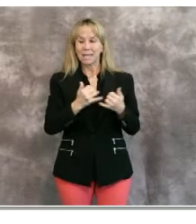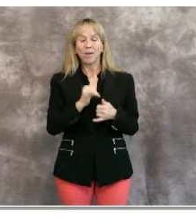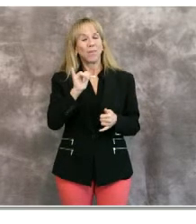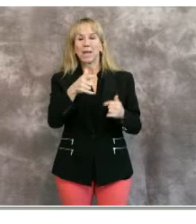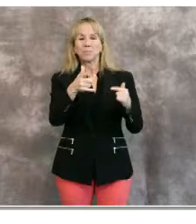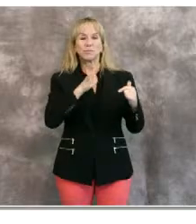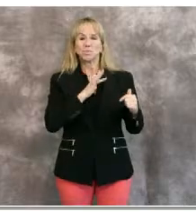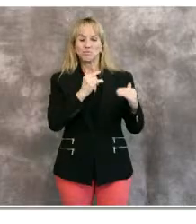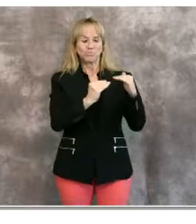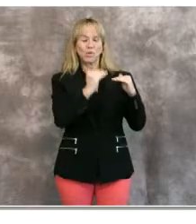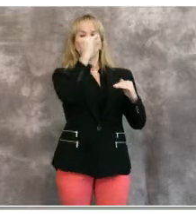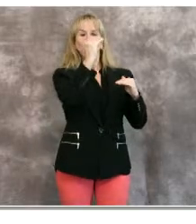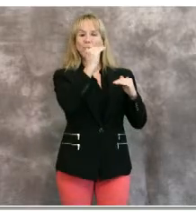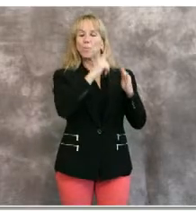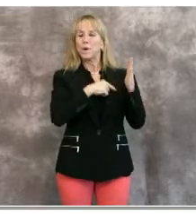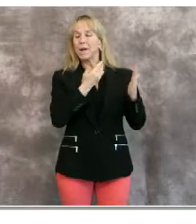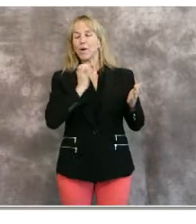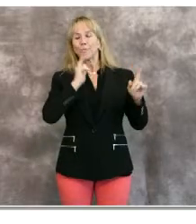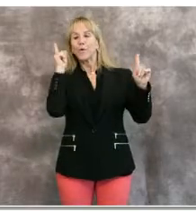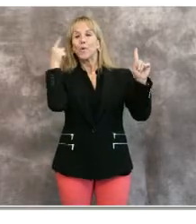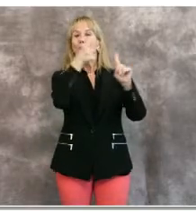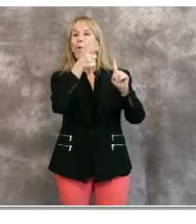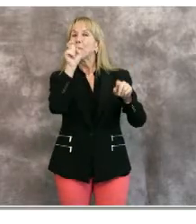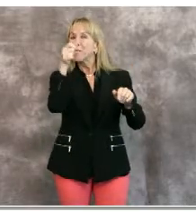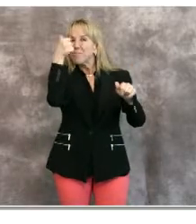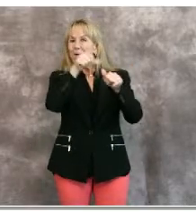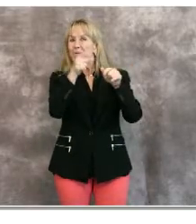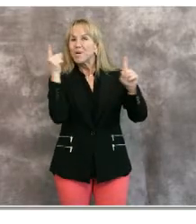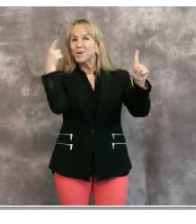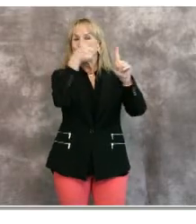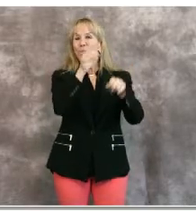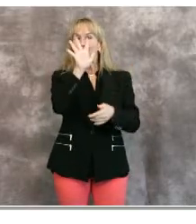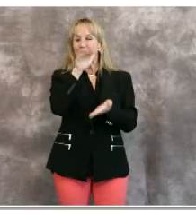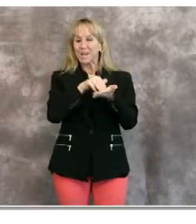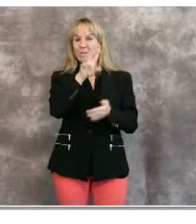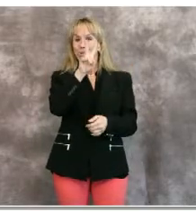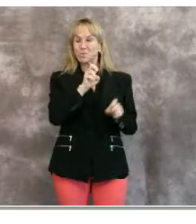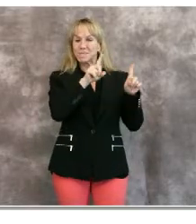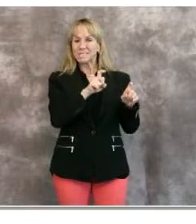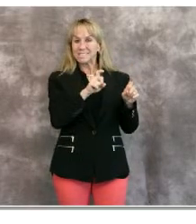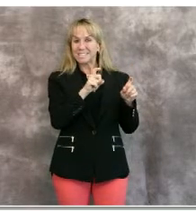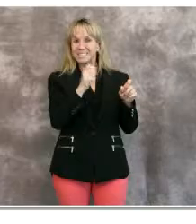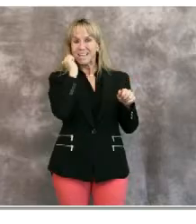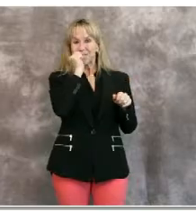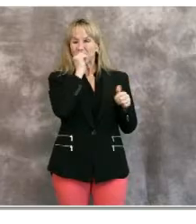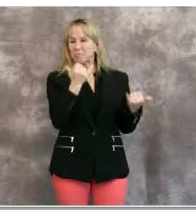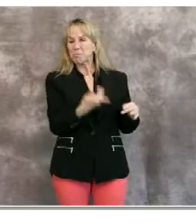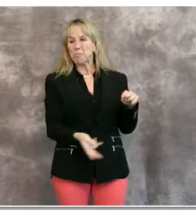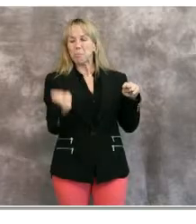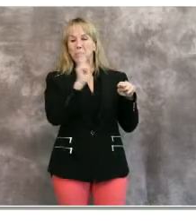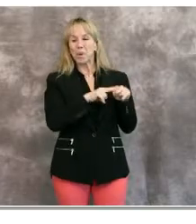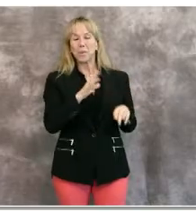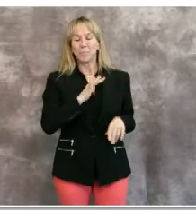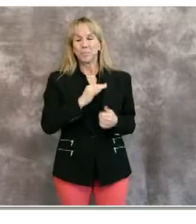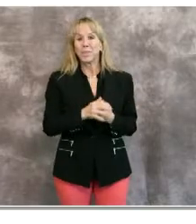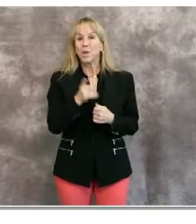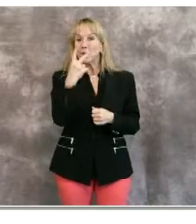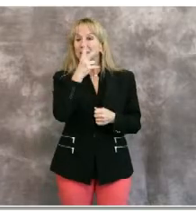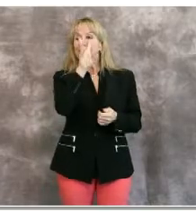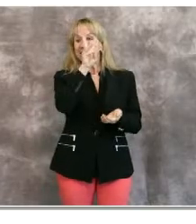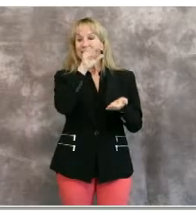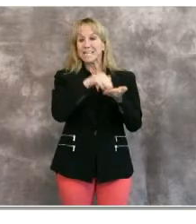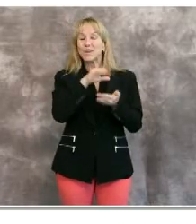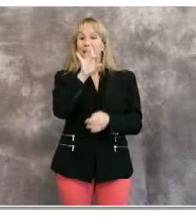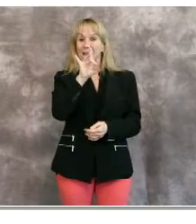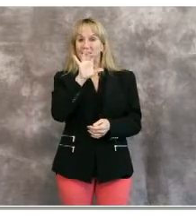is well above our average or our goal of initial goal of 5,200. And our 7-day average, obviously, you can see there's